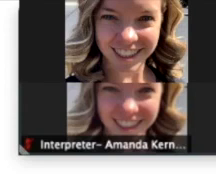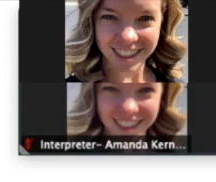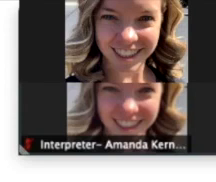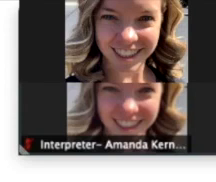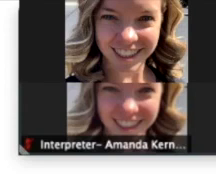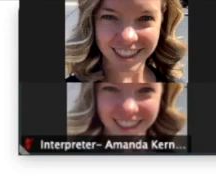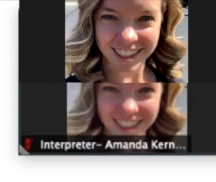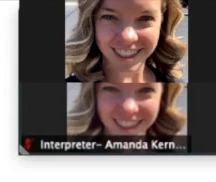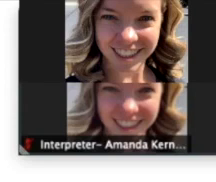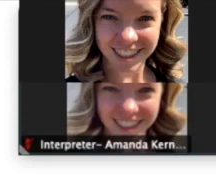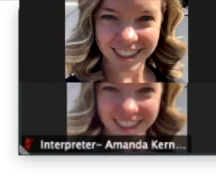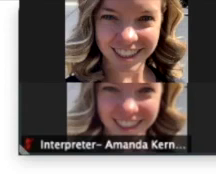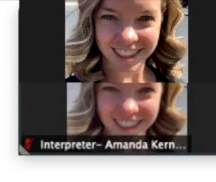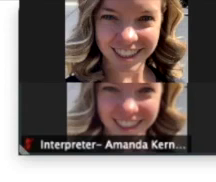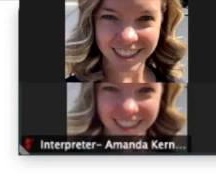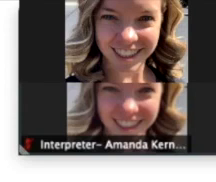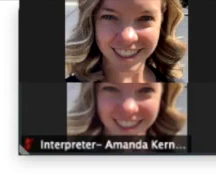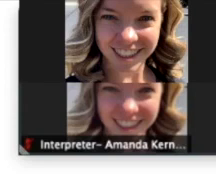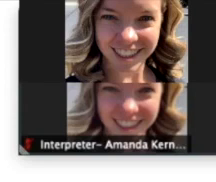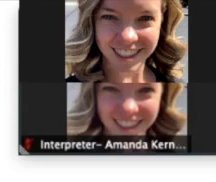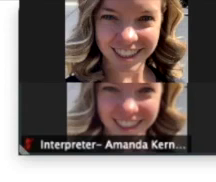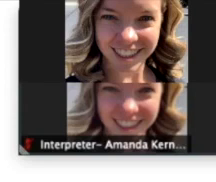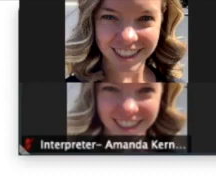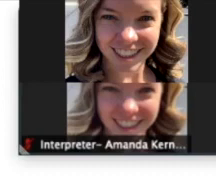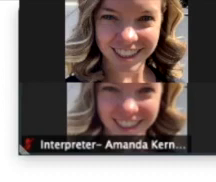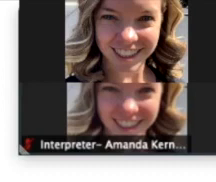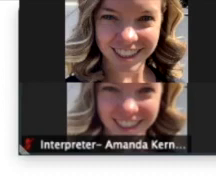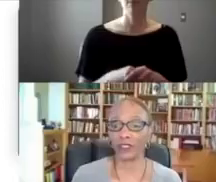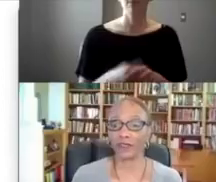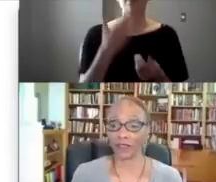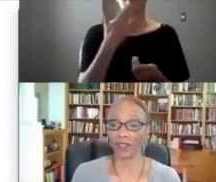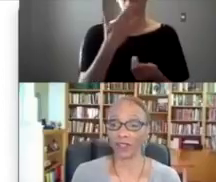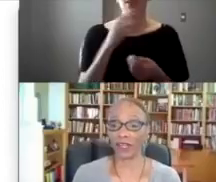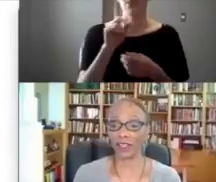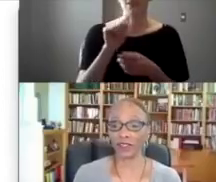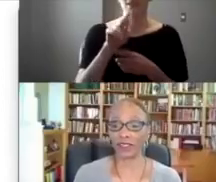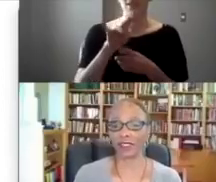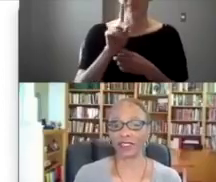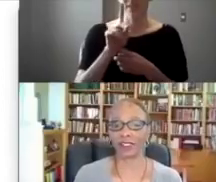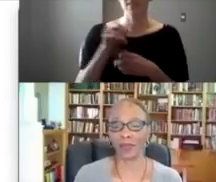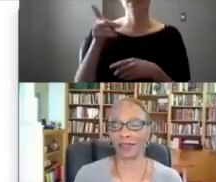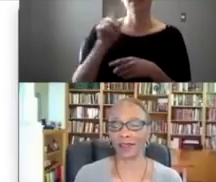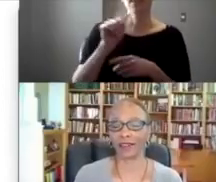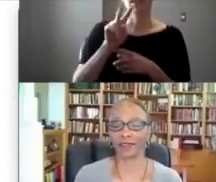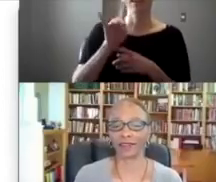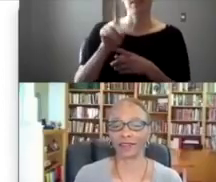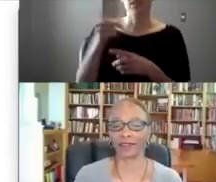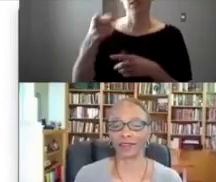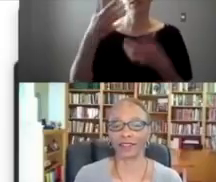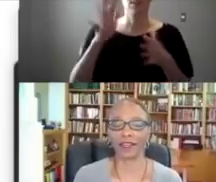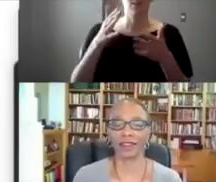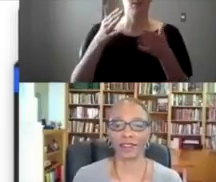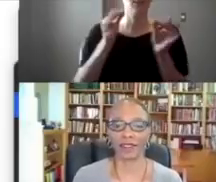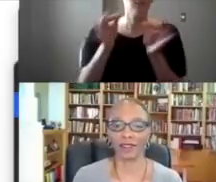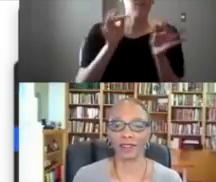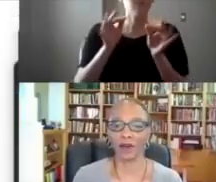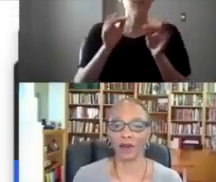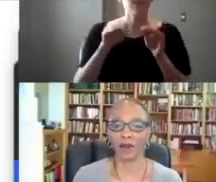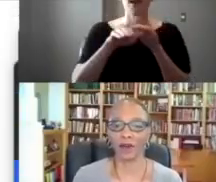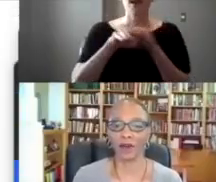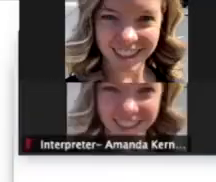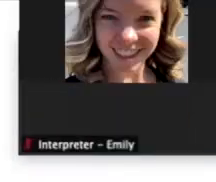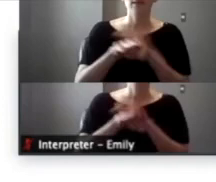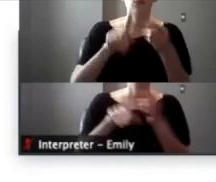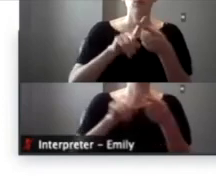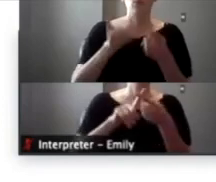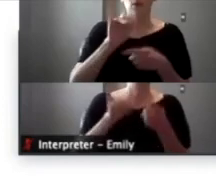So as David has shown us, access to and use of IUDs has expanded. Indeed, more